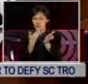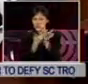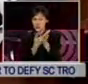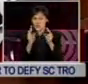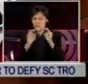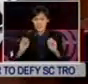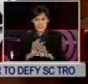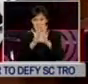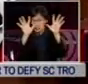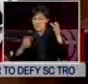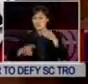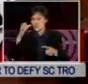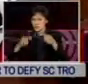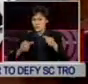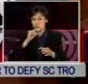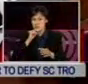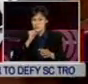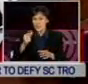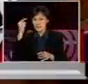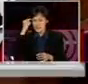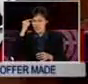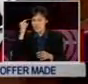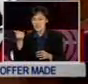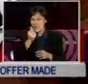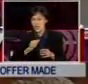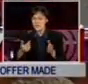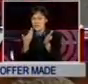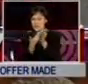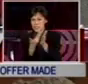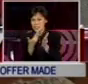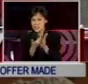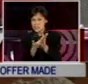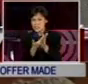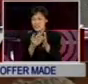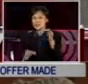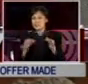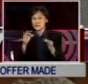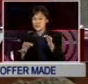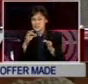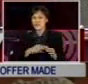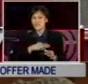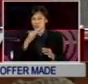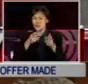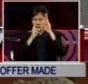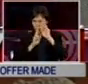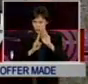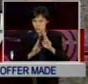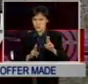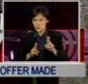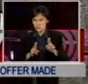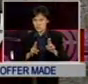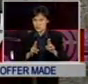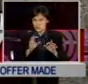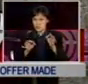clear. The court shall not consider any evidence presented unless formally offered, Your Honor. And when we speak